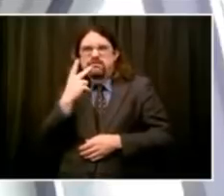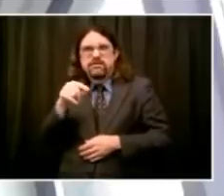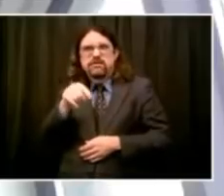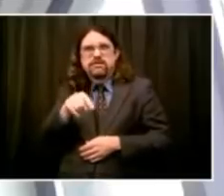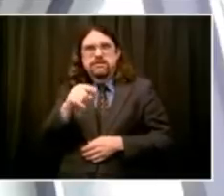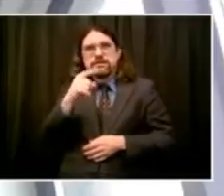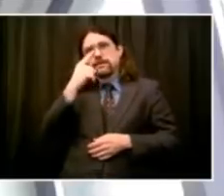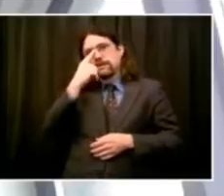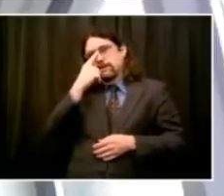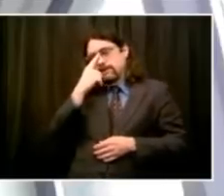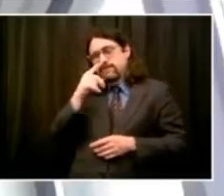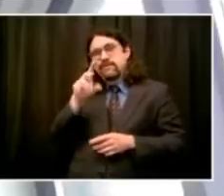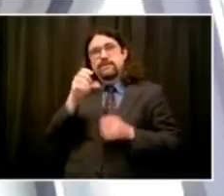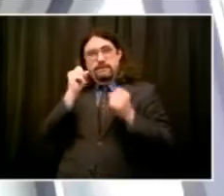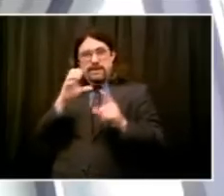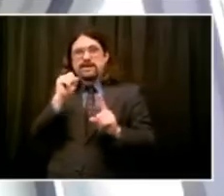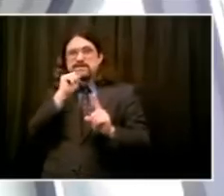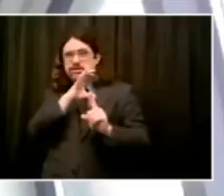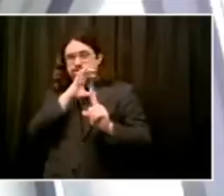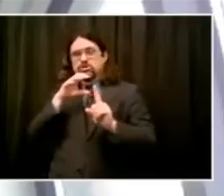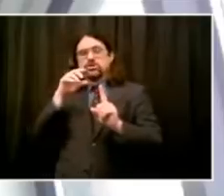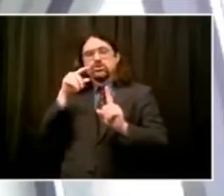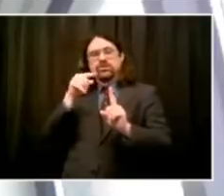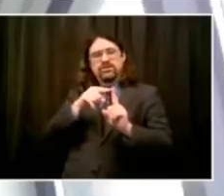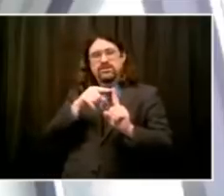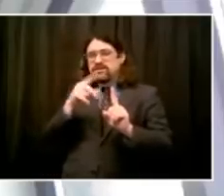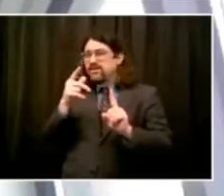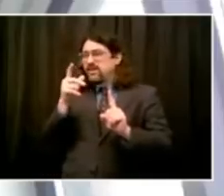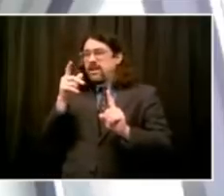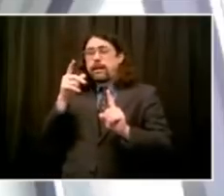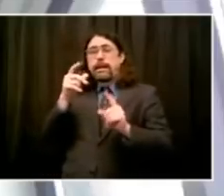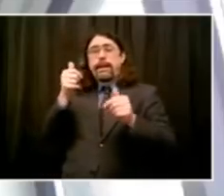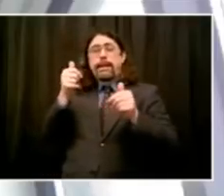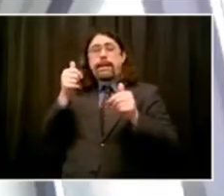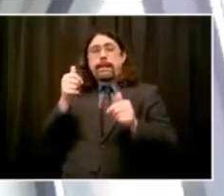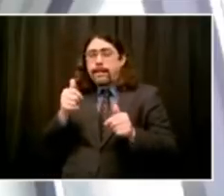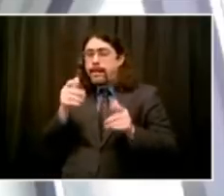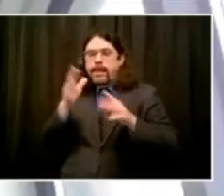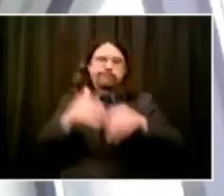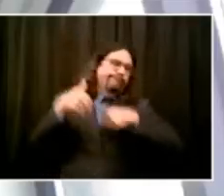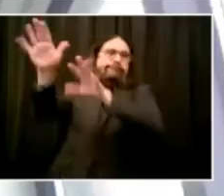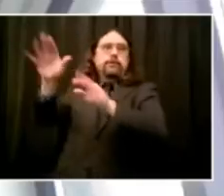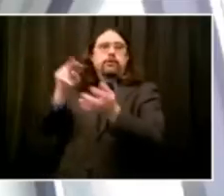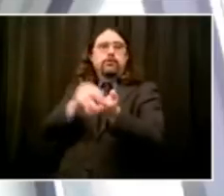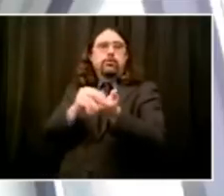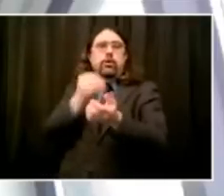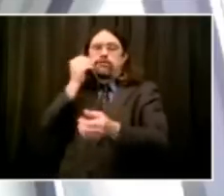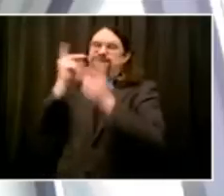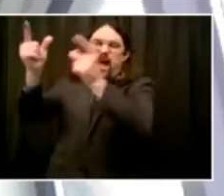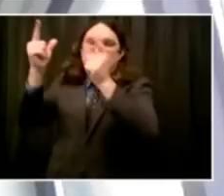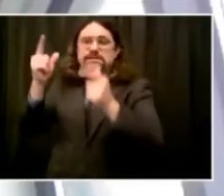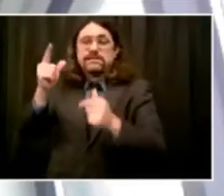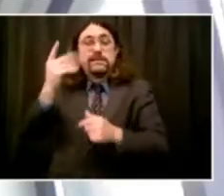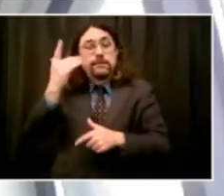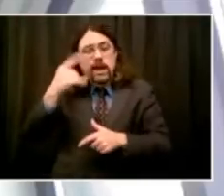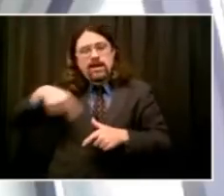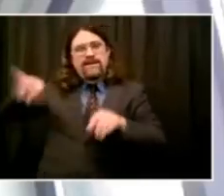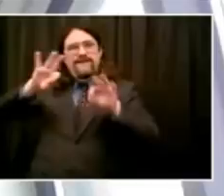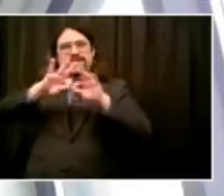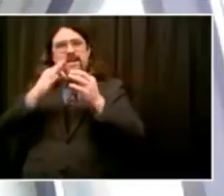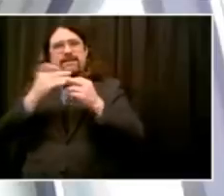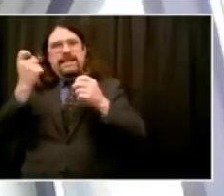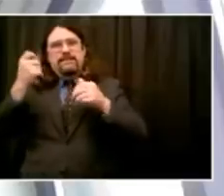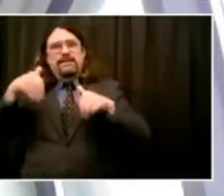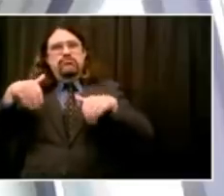to, sometimes it requires modification of the home, sometimes it requires equipment, sometimes it requires some